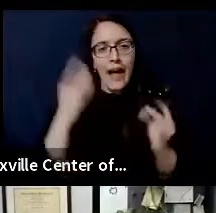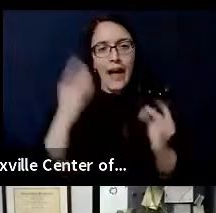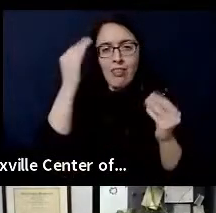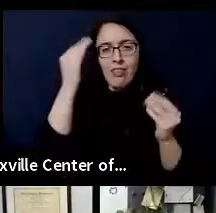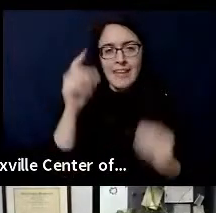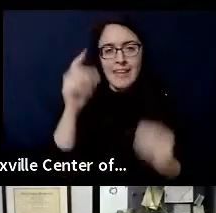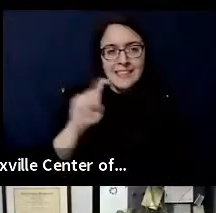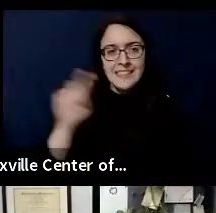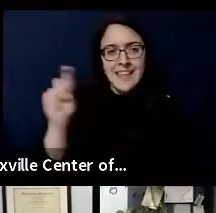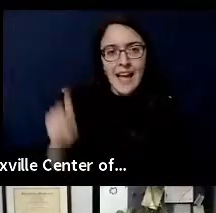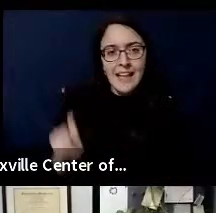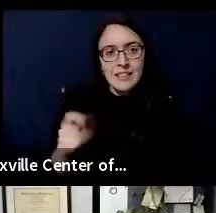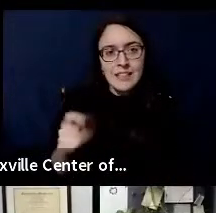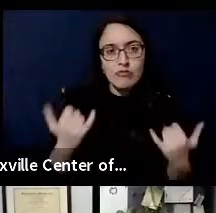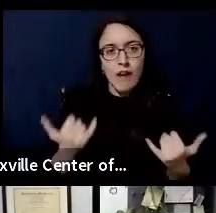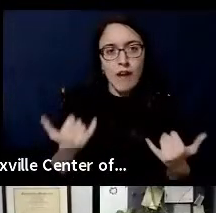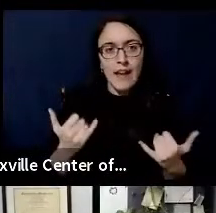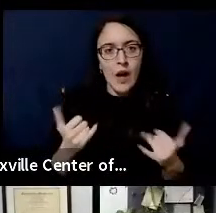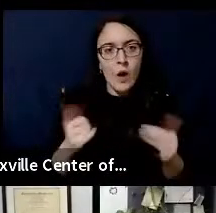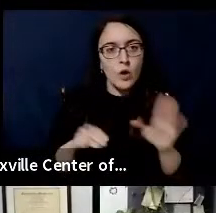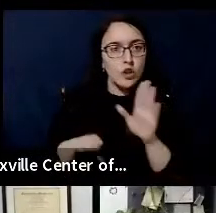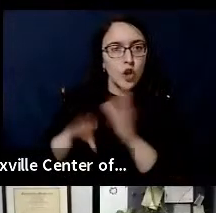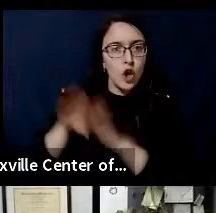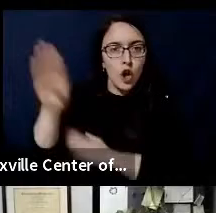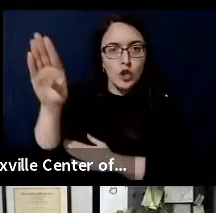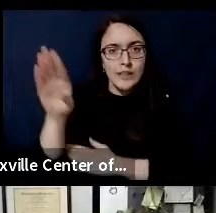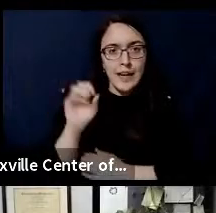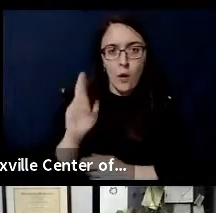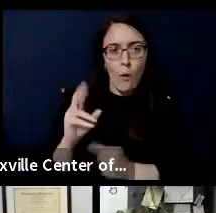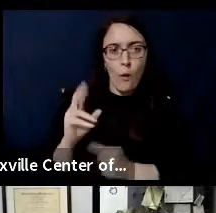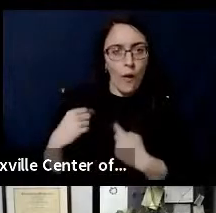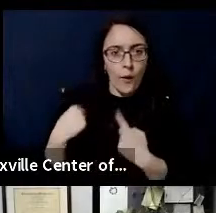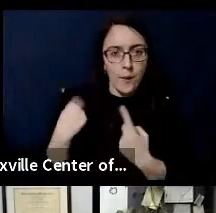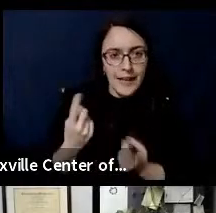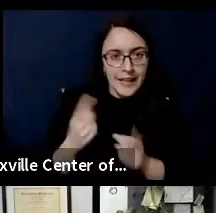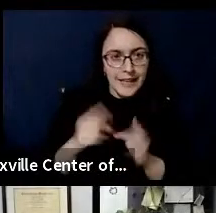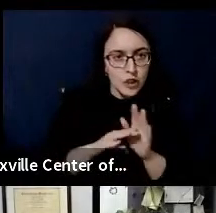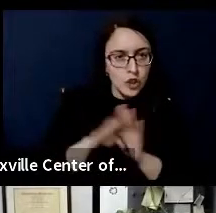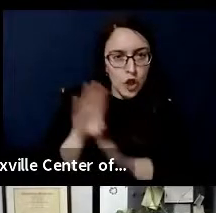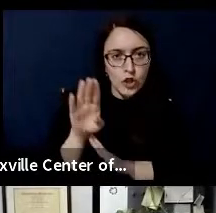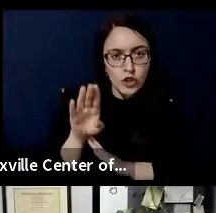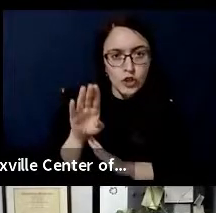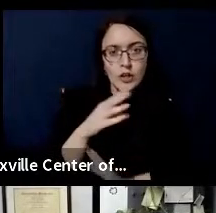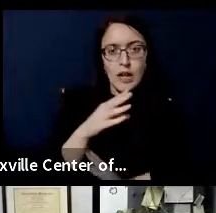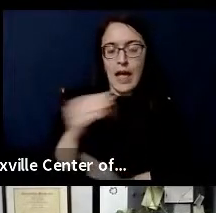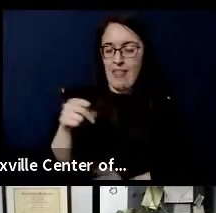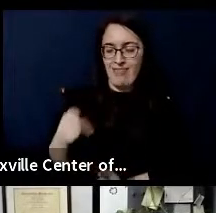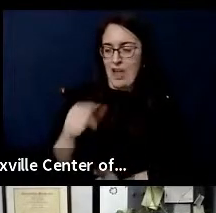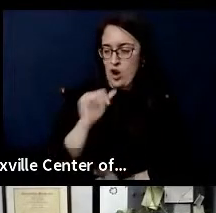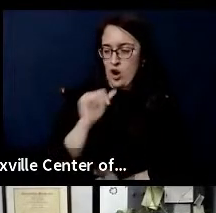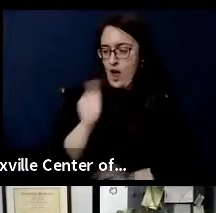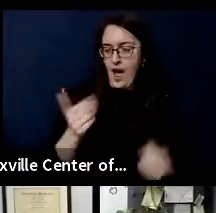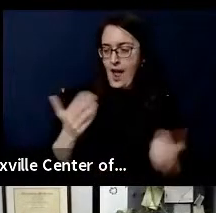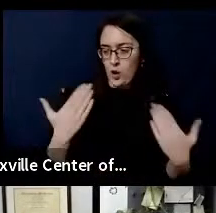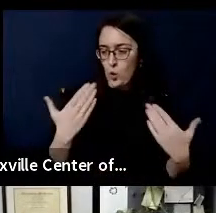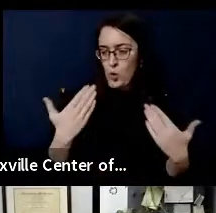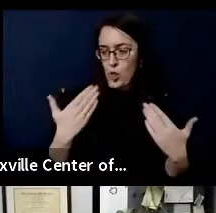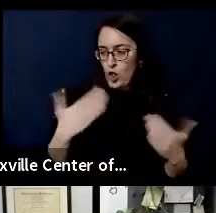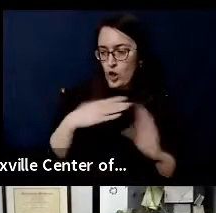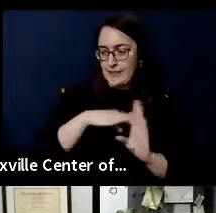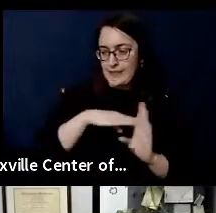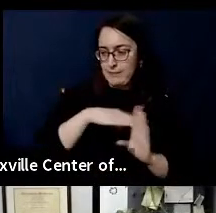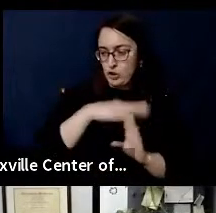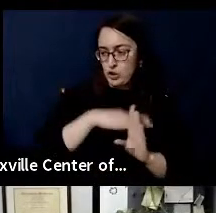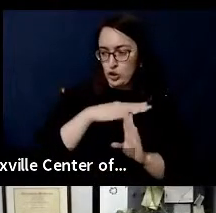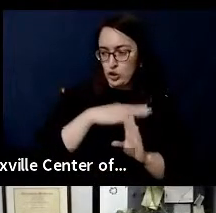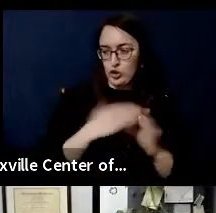was also surging right now, or had been surging, and I would not call them a cooler climate at this point,